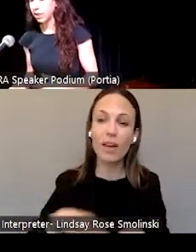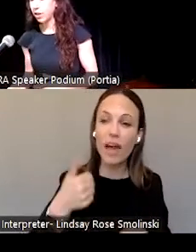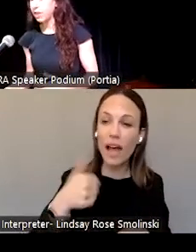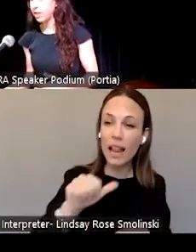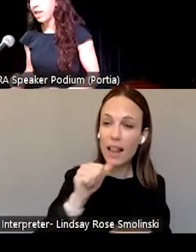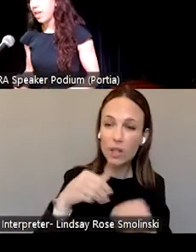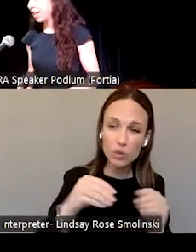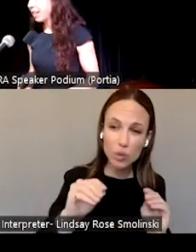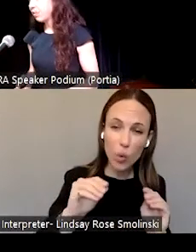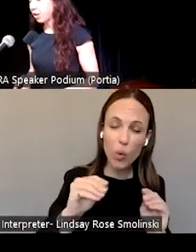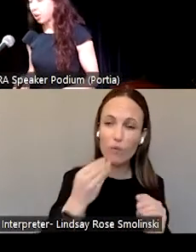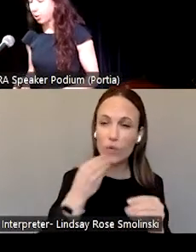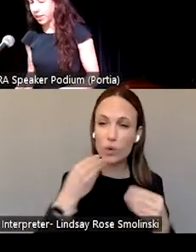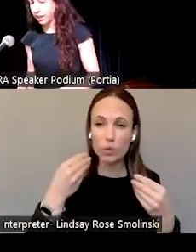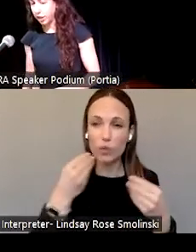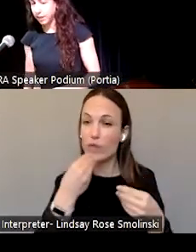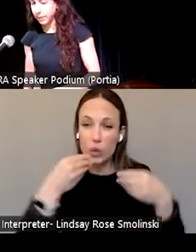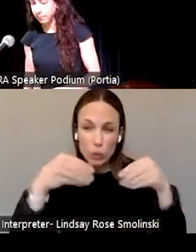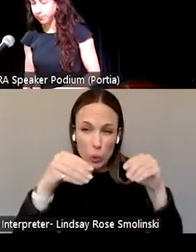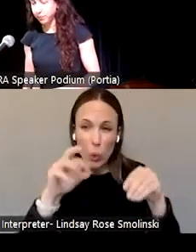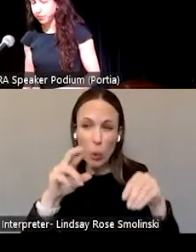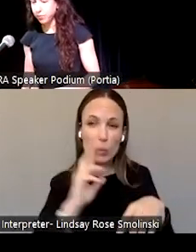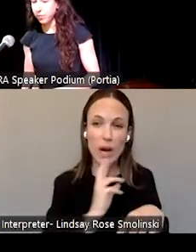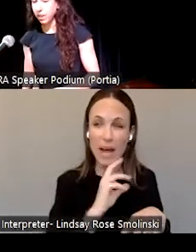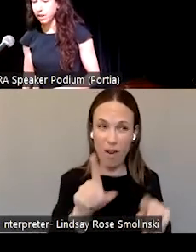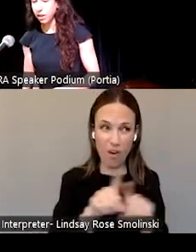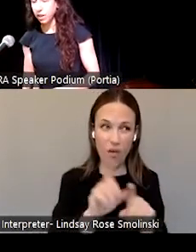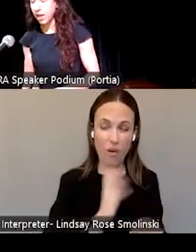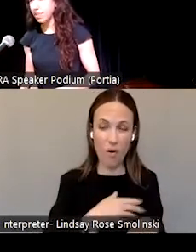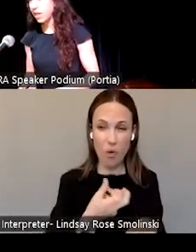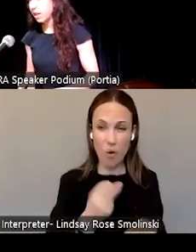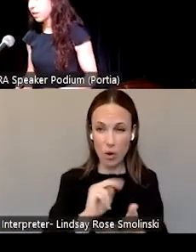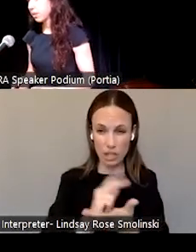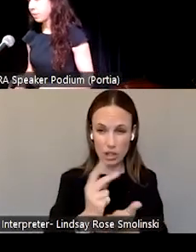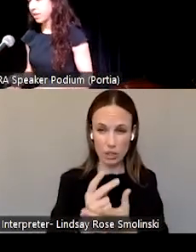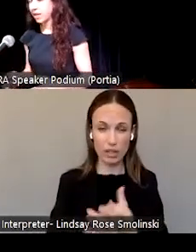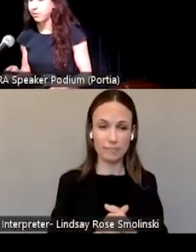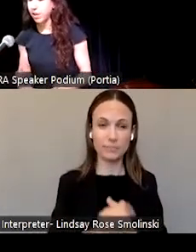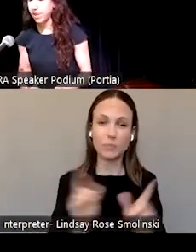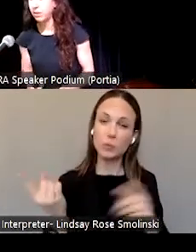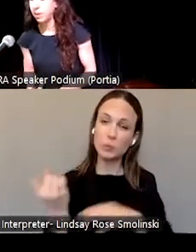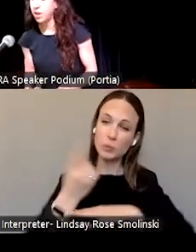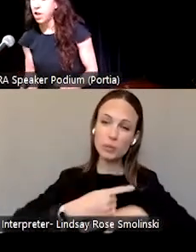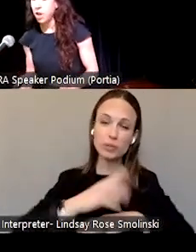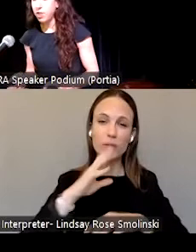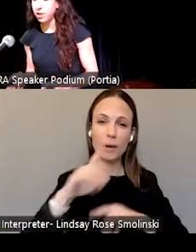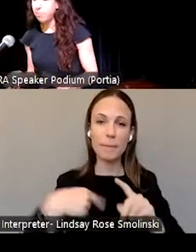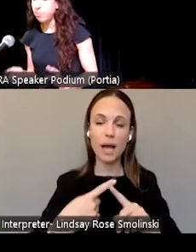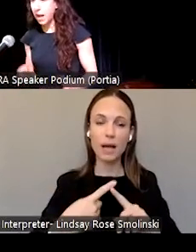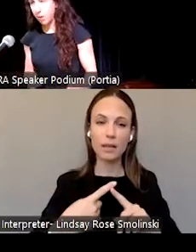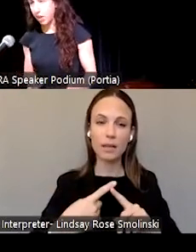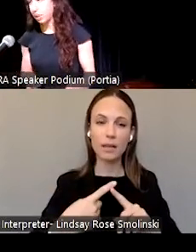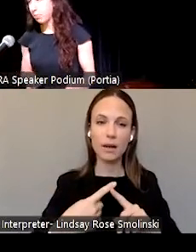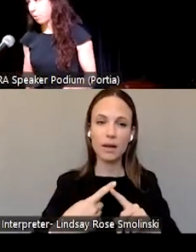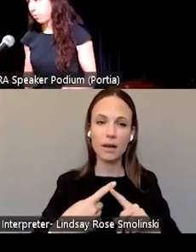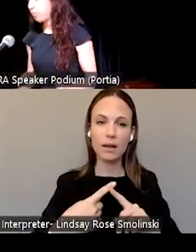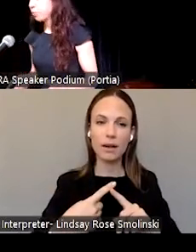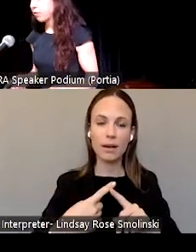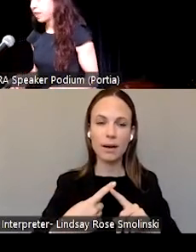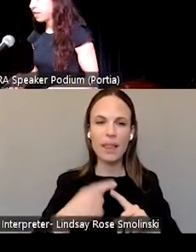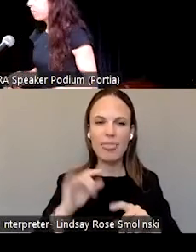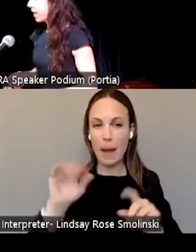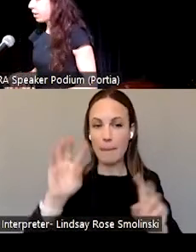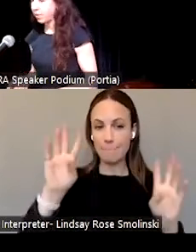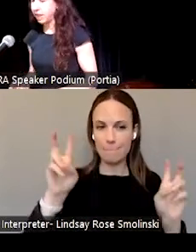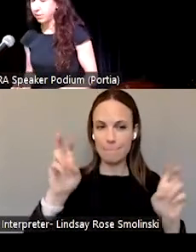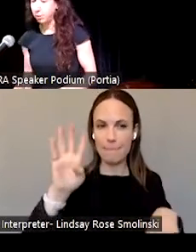and restaurants, and even in our own kitchens. And today we're going to be kind of talking about the byproduct problem through the